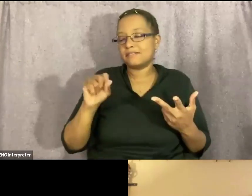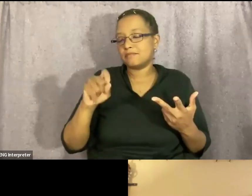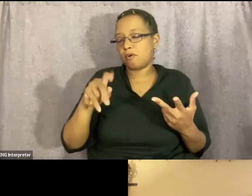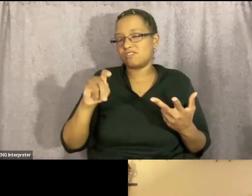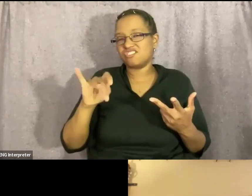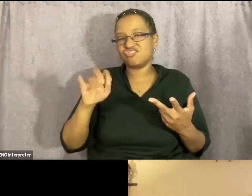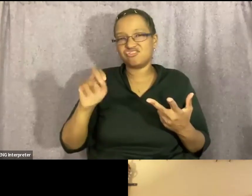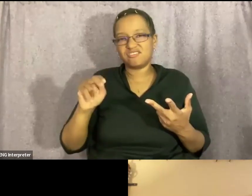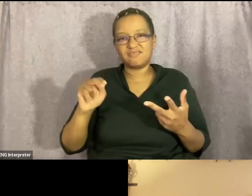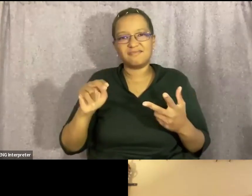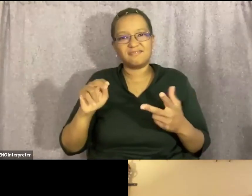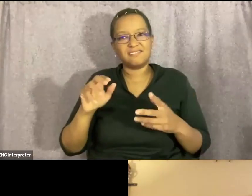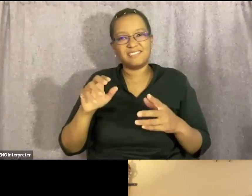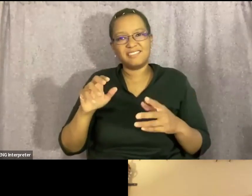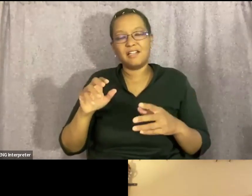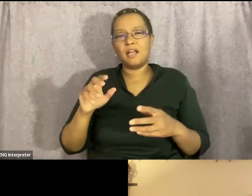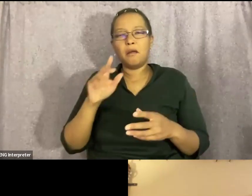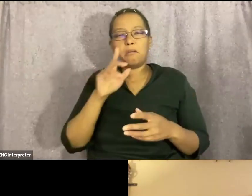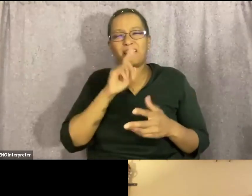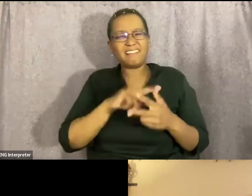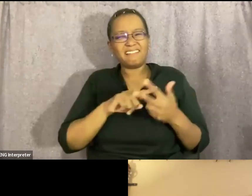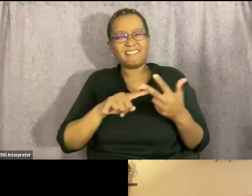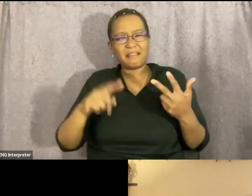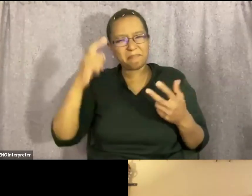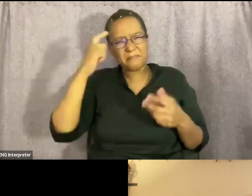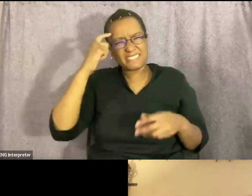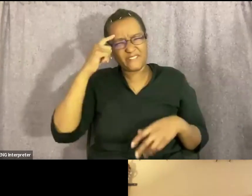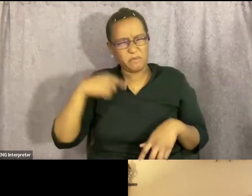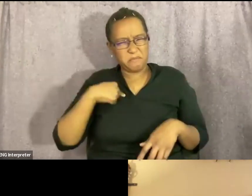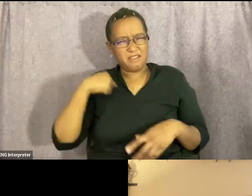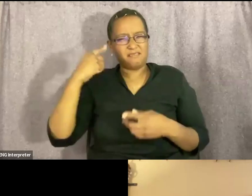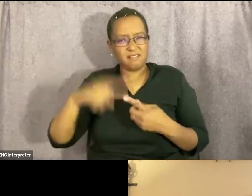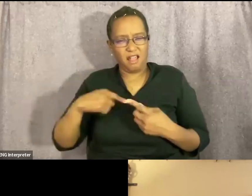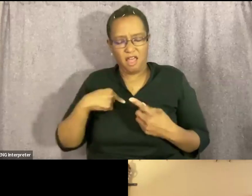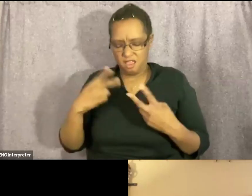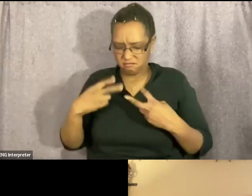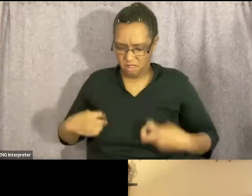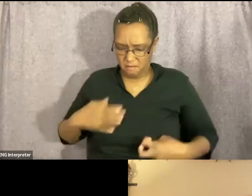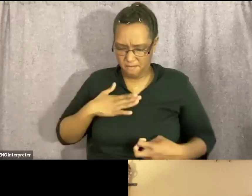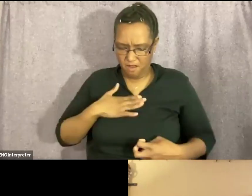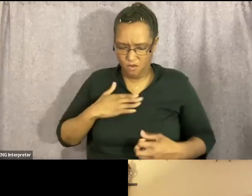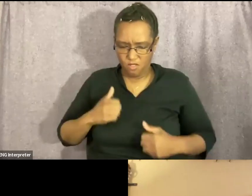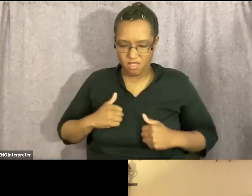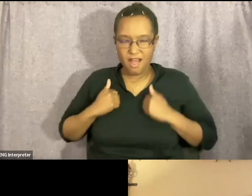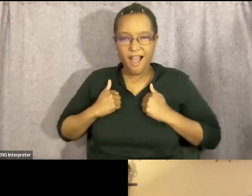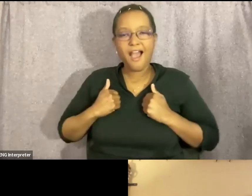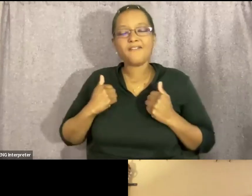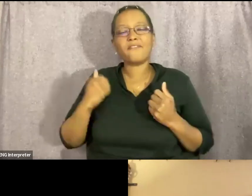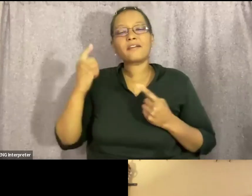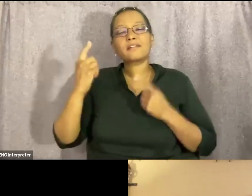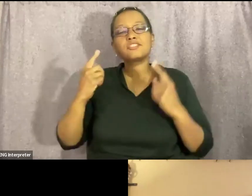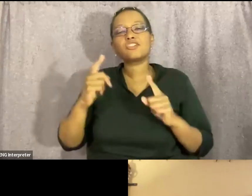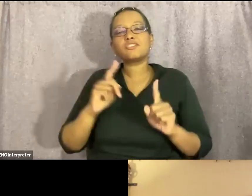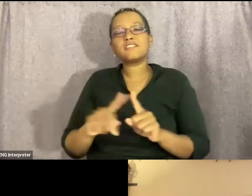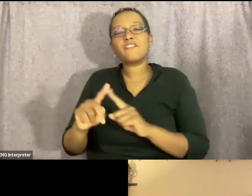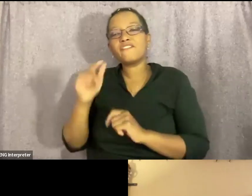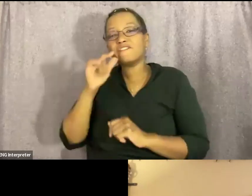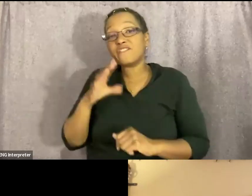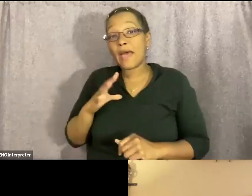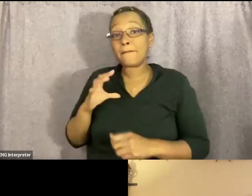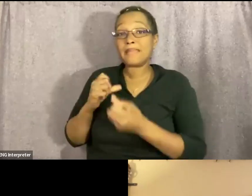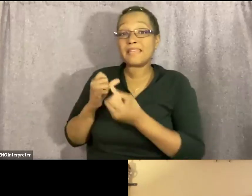to have that problem. And so I just, to me, it's like something about intimacy that's like a broader